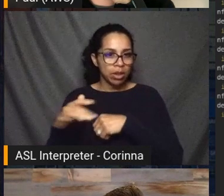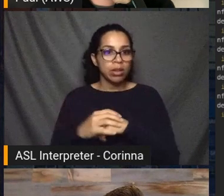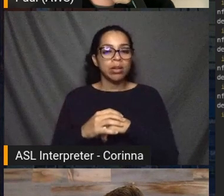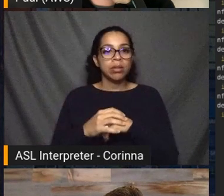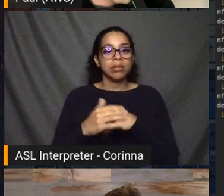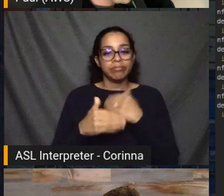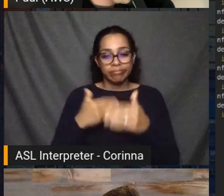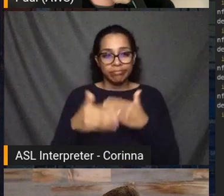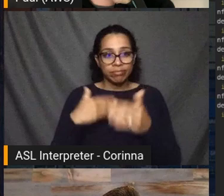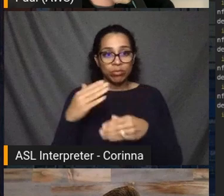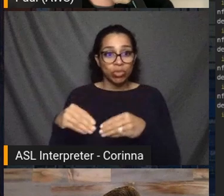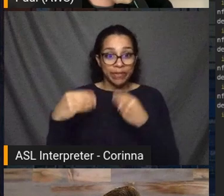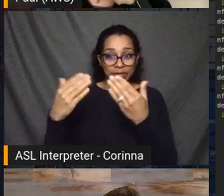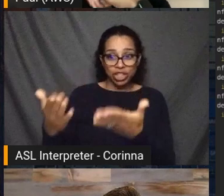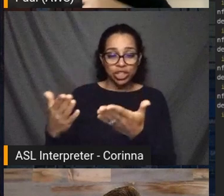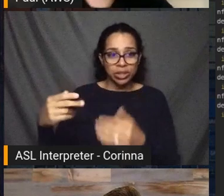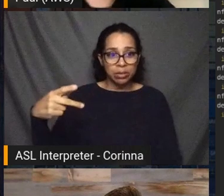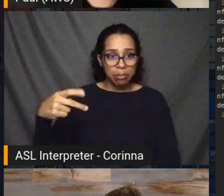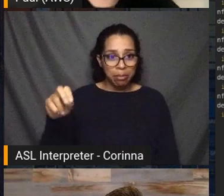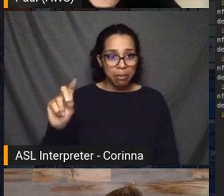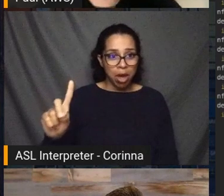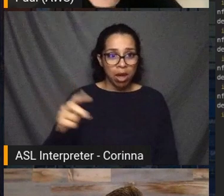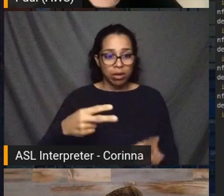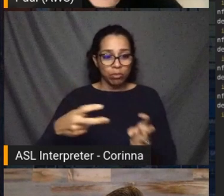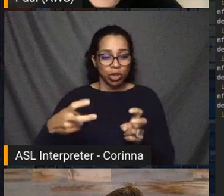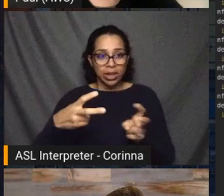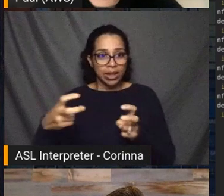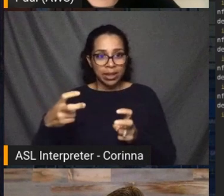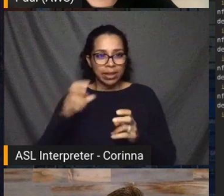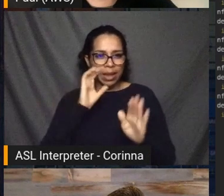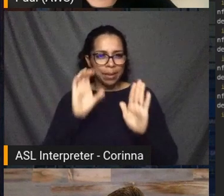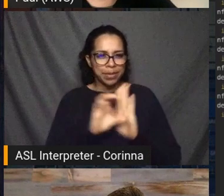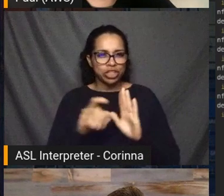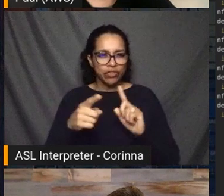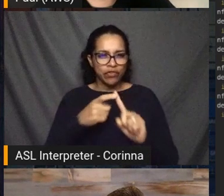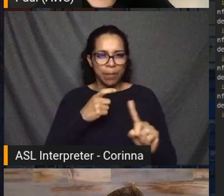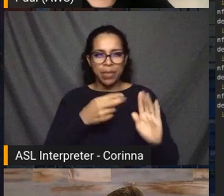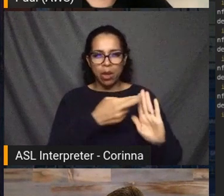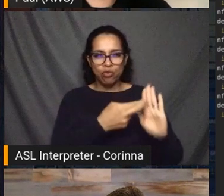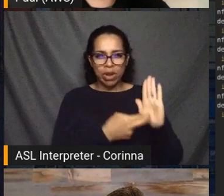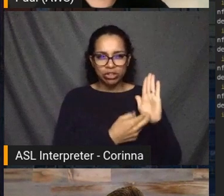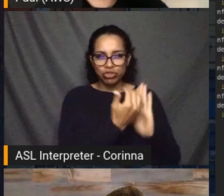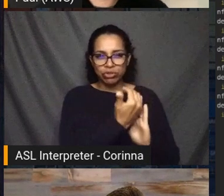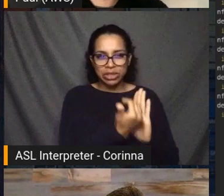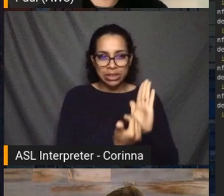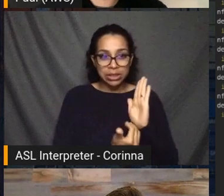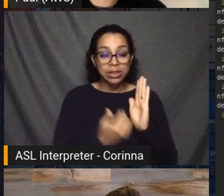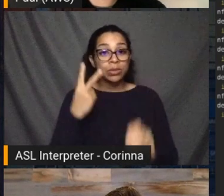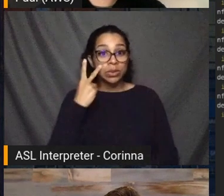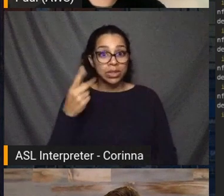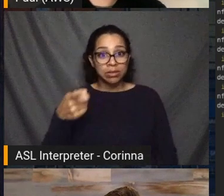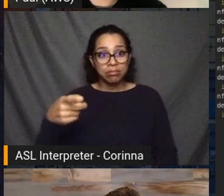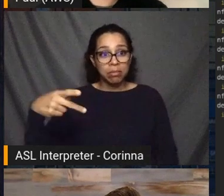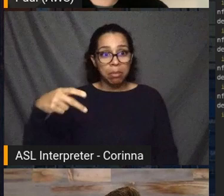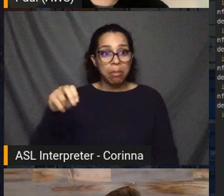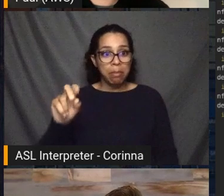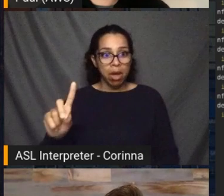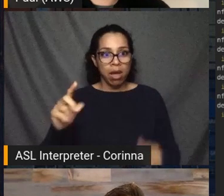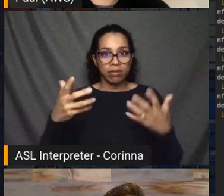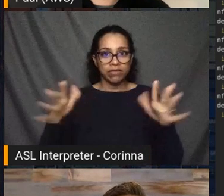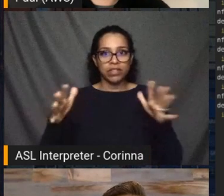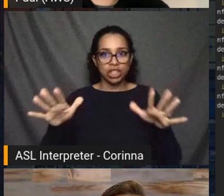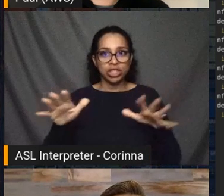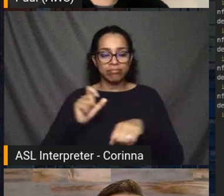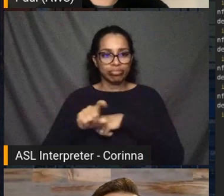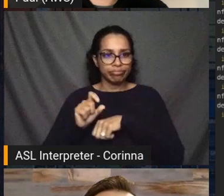pods, pulling the image from the registry, and then you'll see that these pods are getting deployed and get into